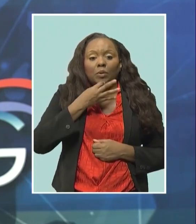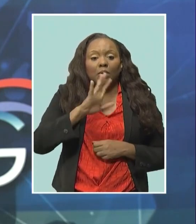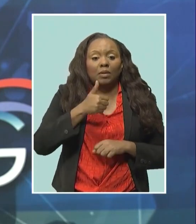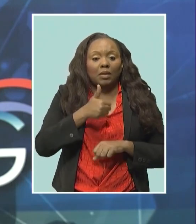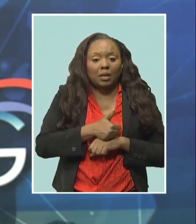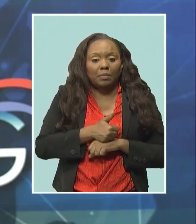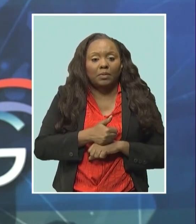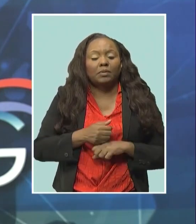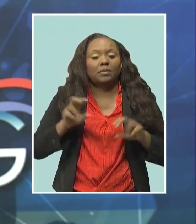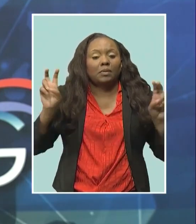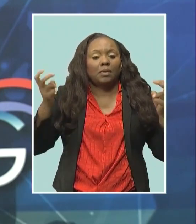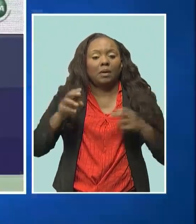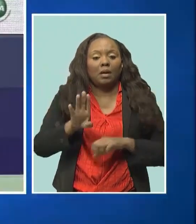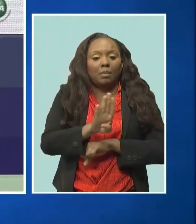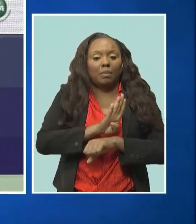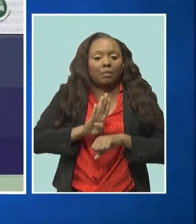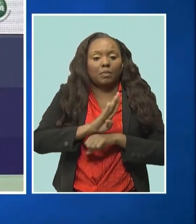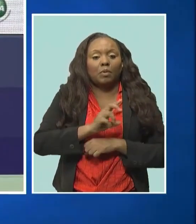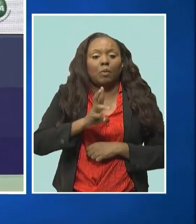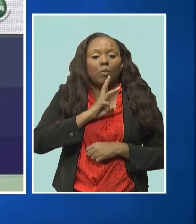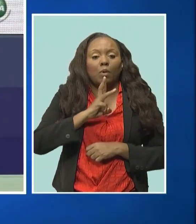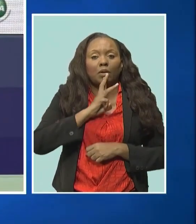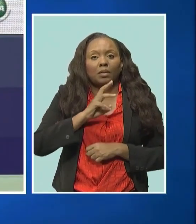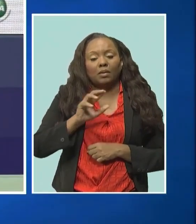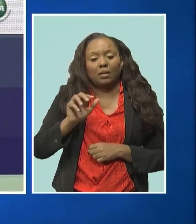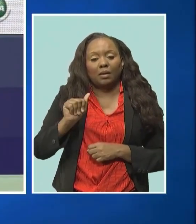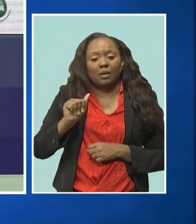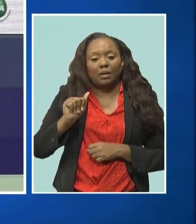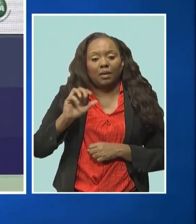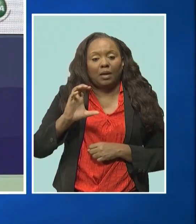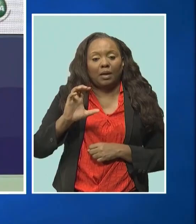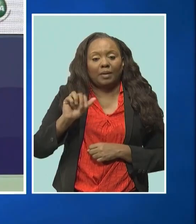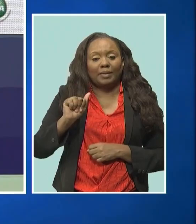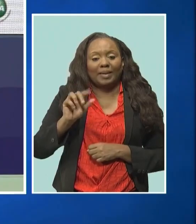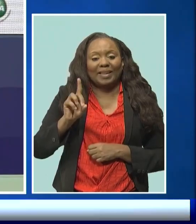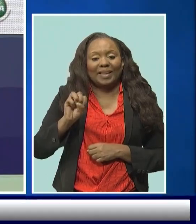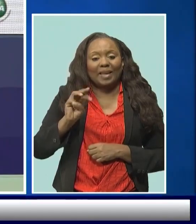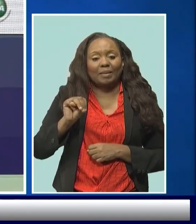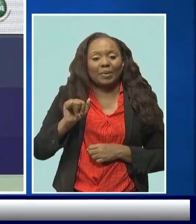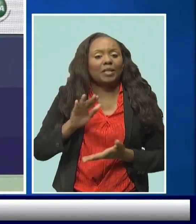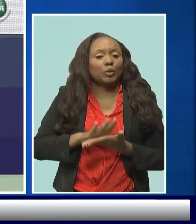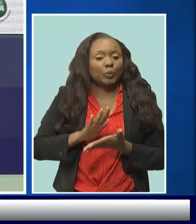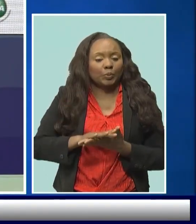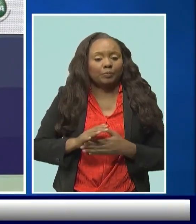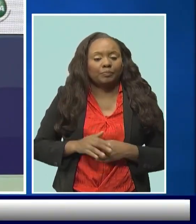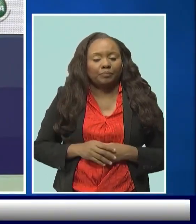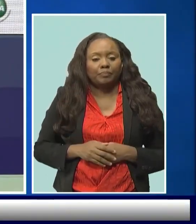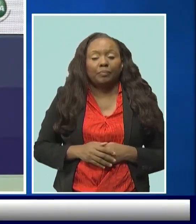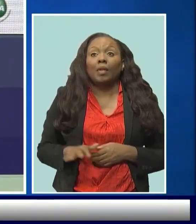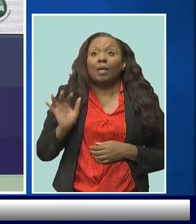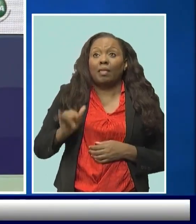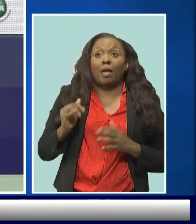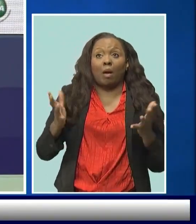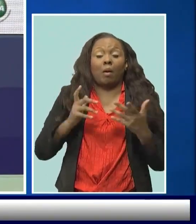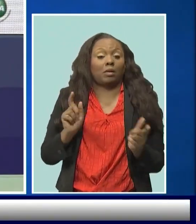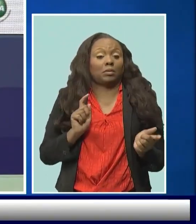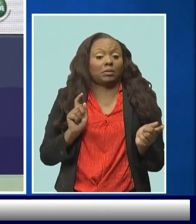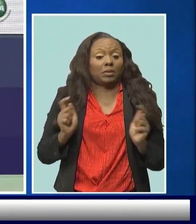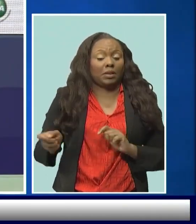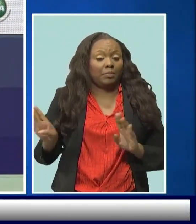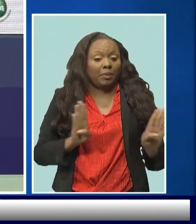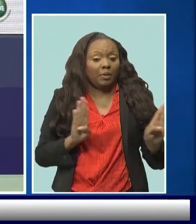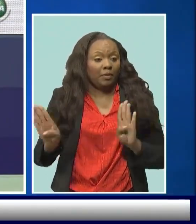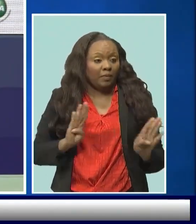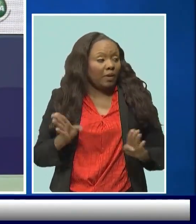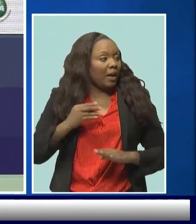College. That Barbados Water Academy is intended to transform behavior and to improve